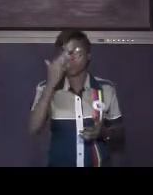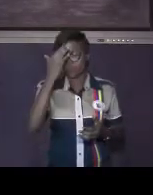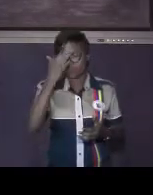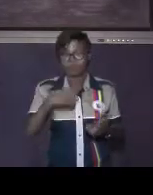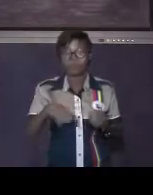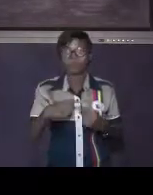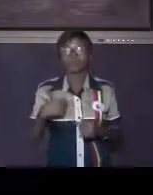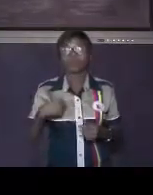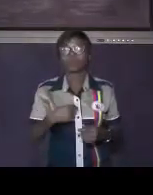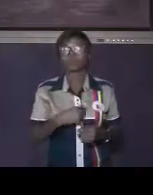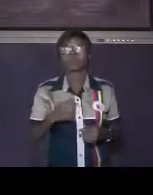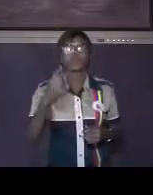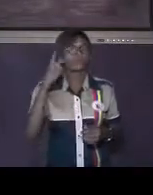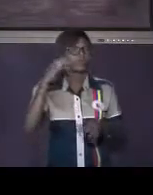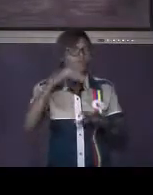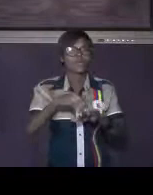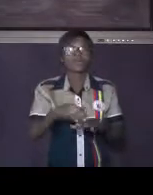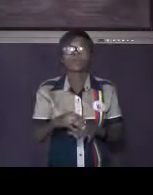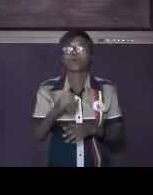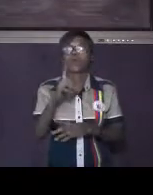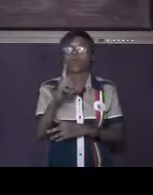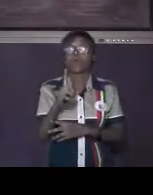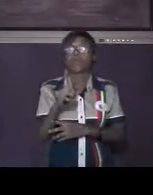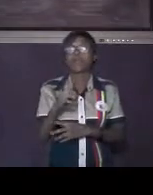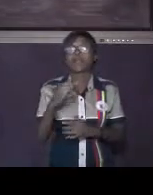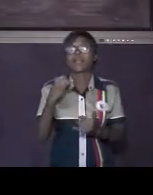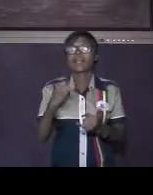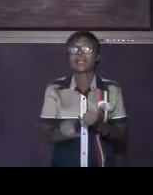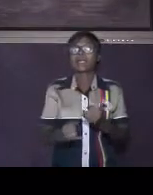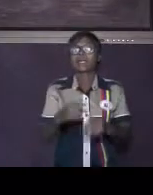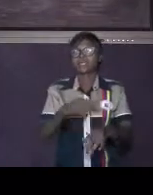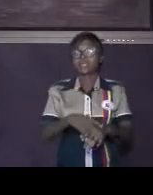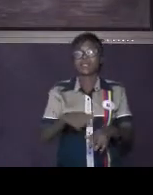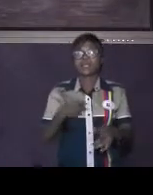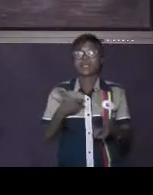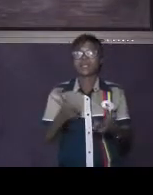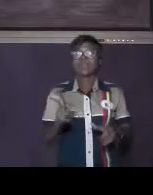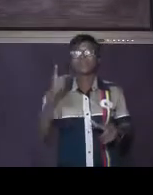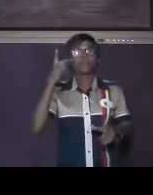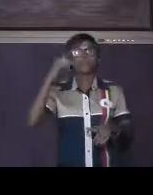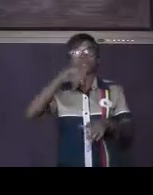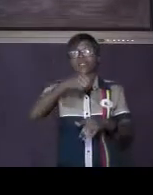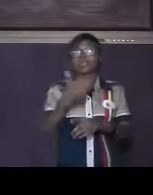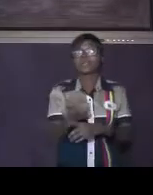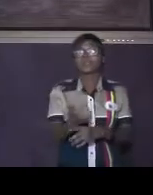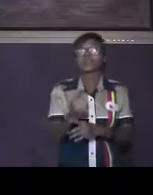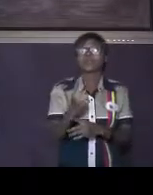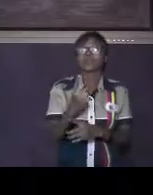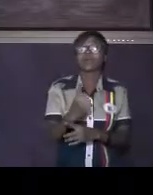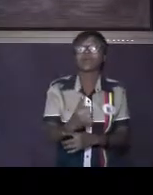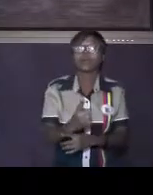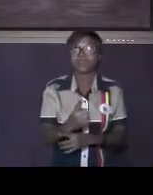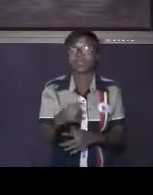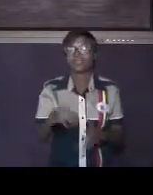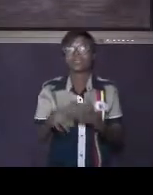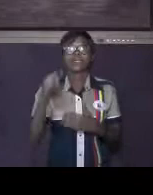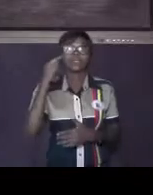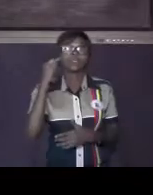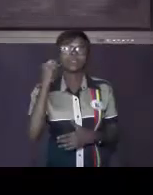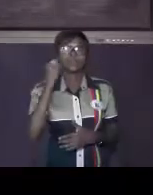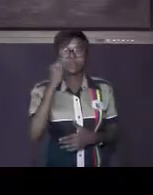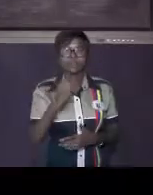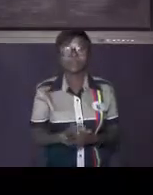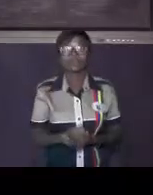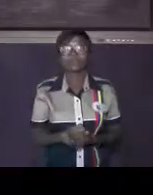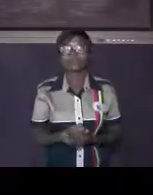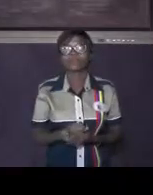know about. We looked at one last time. Let's look at another invention by a